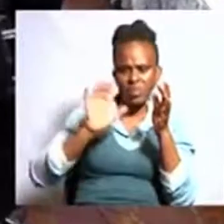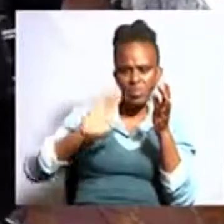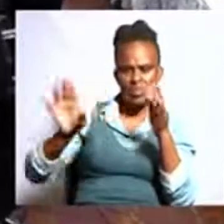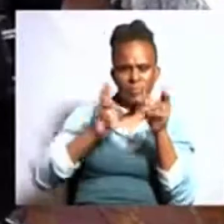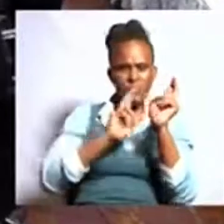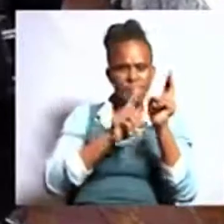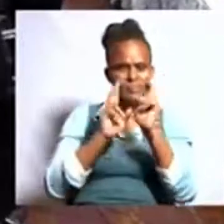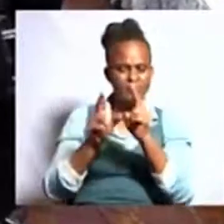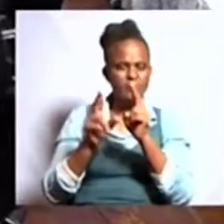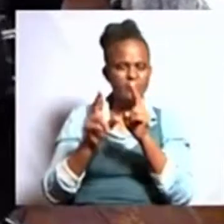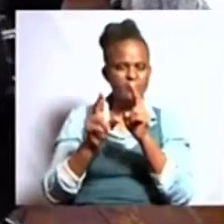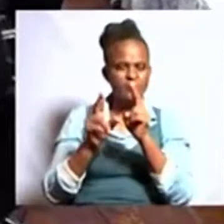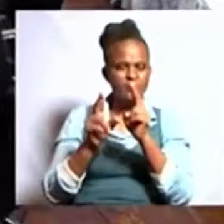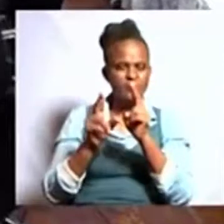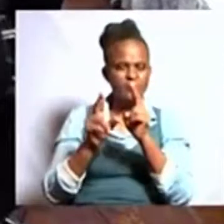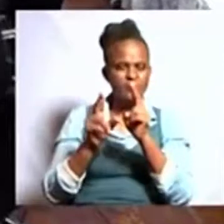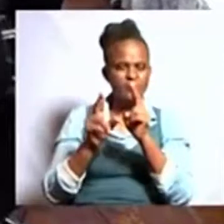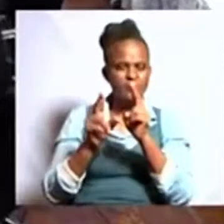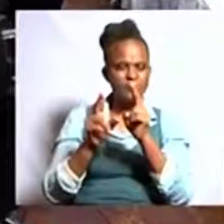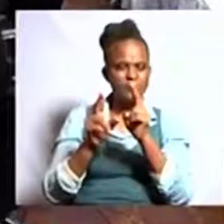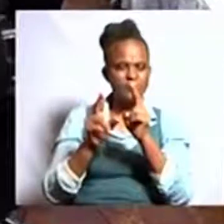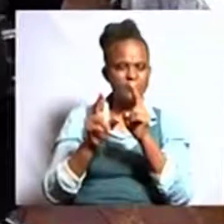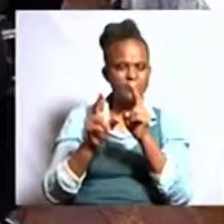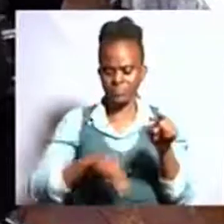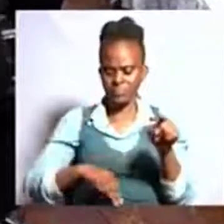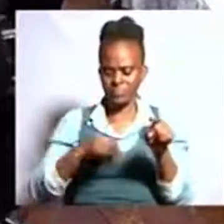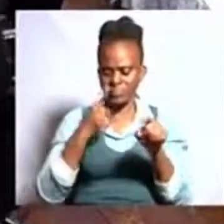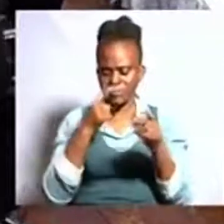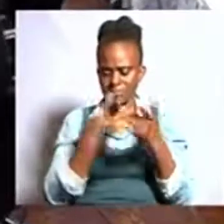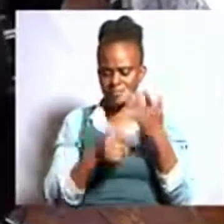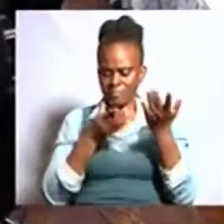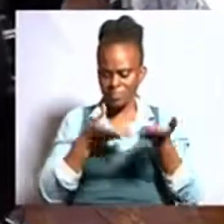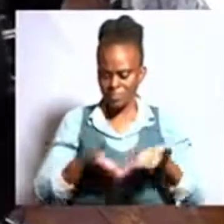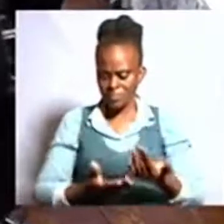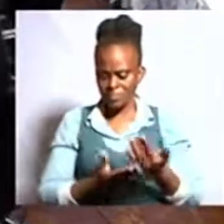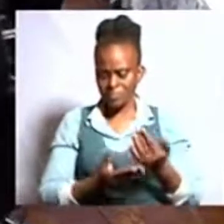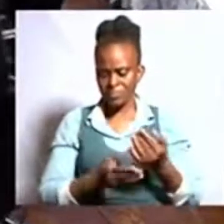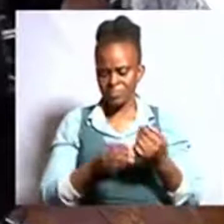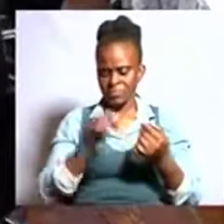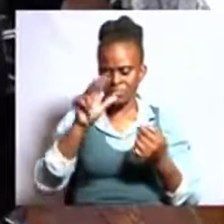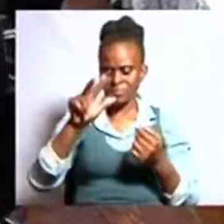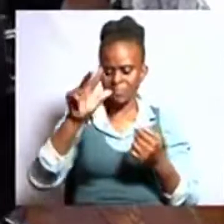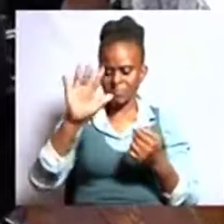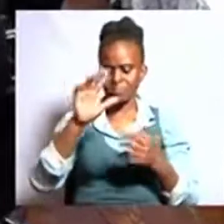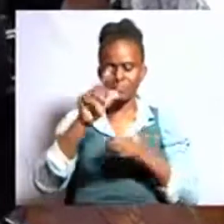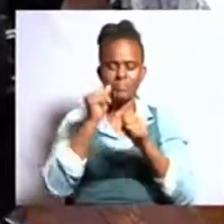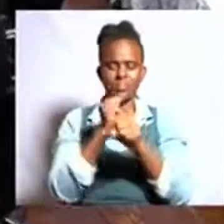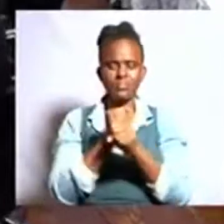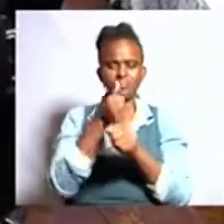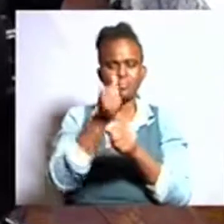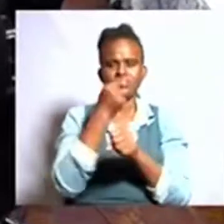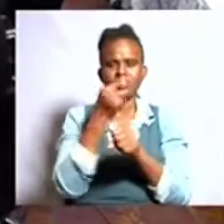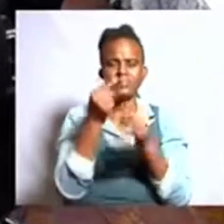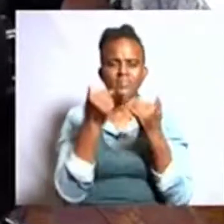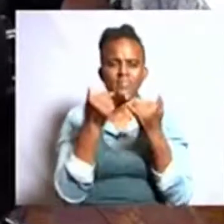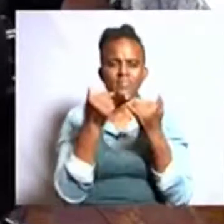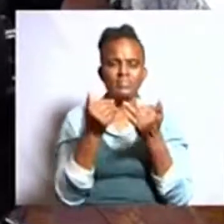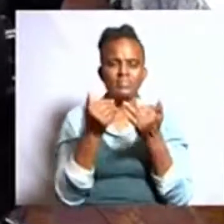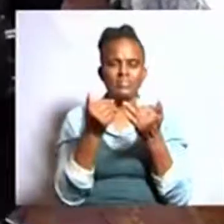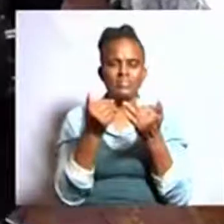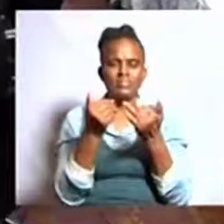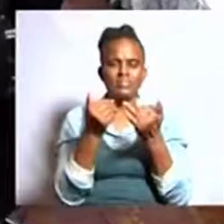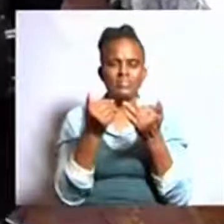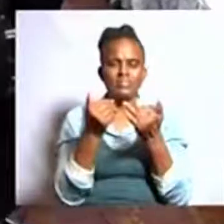response over the same members that were above 35, you are saying the